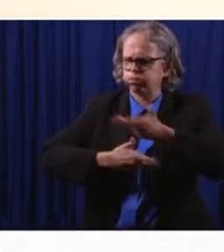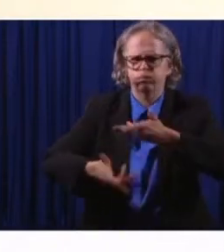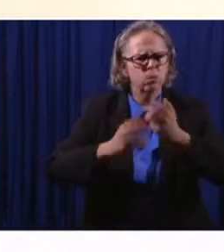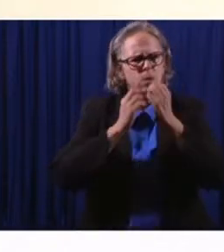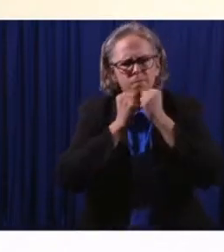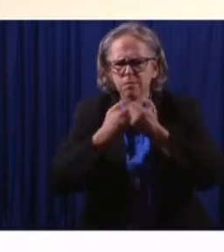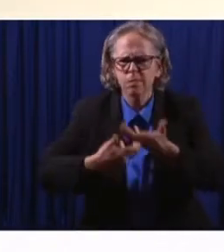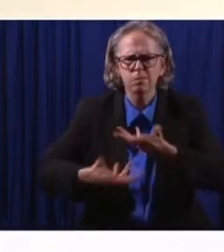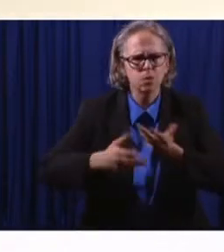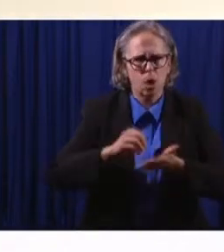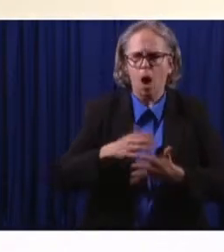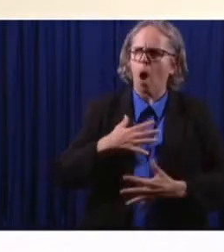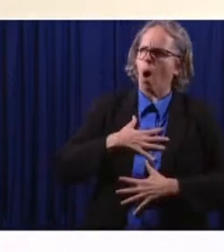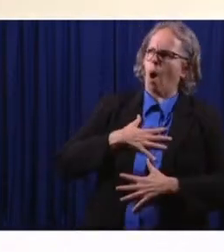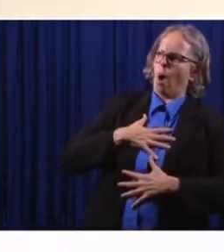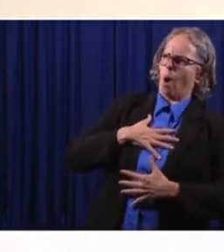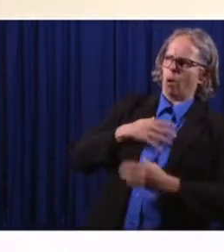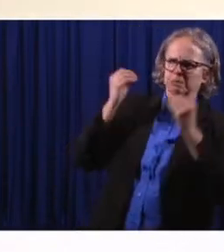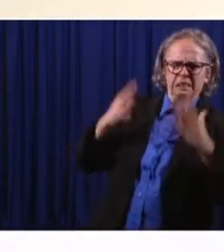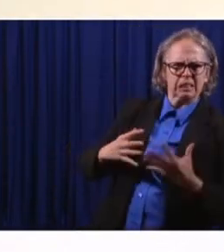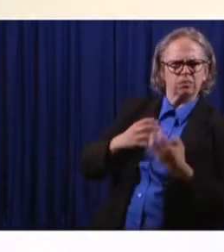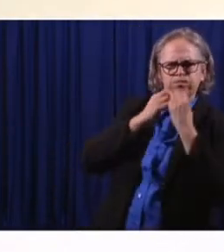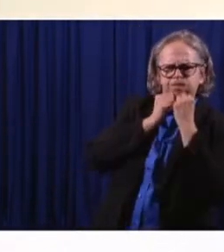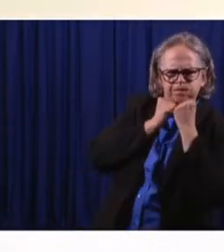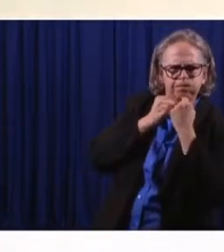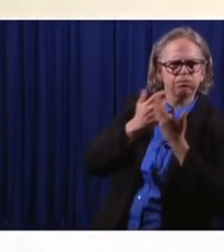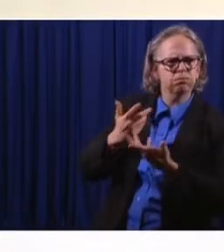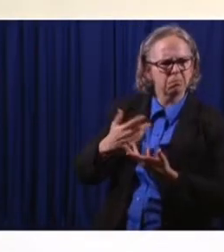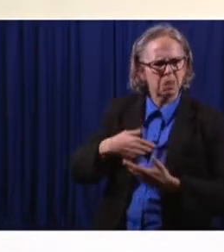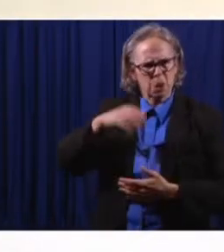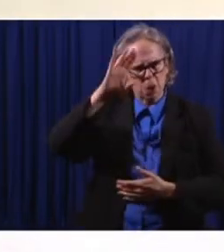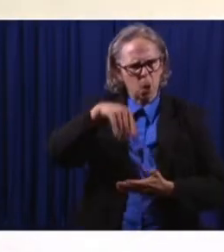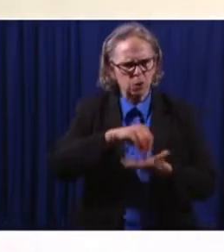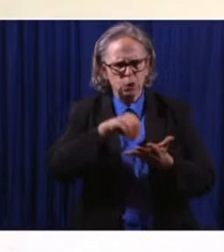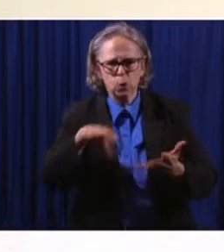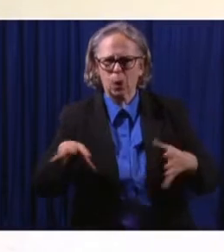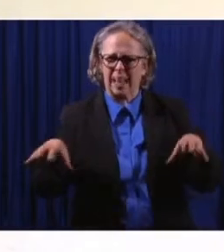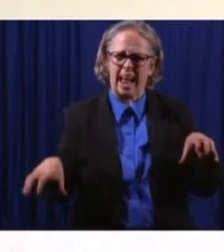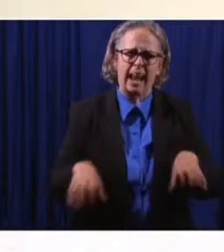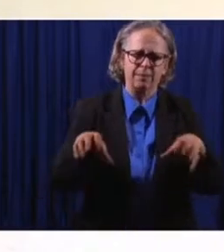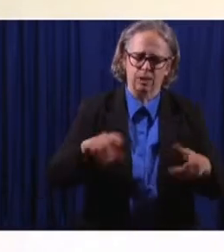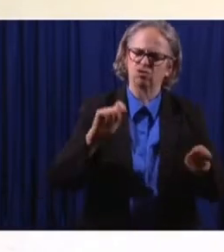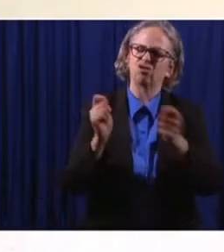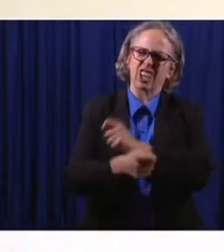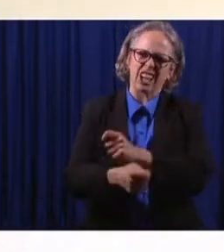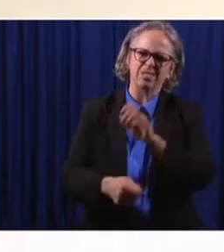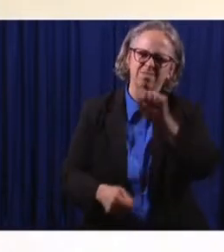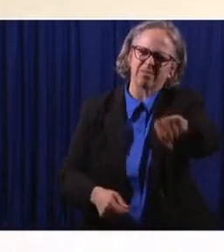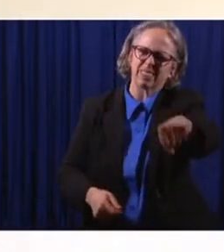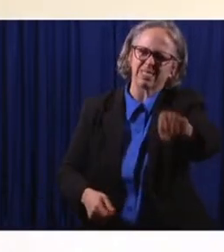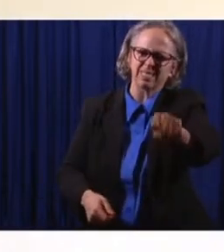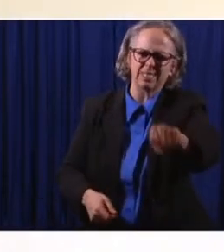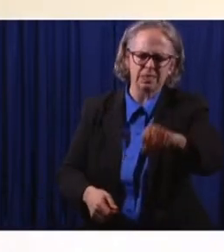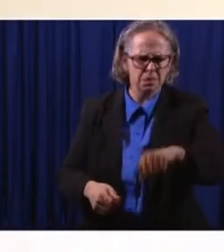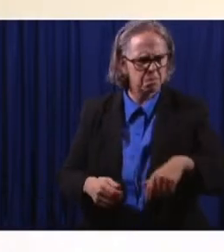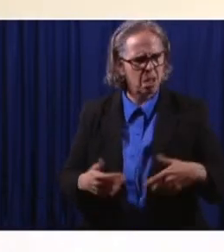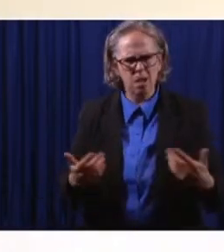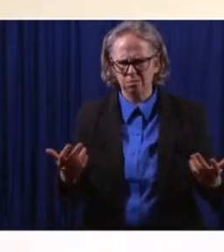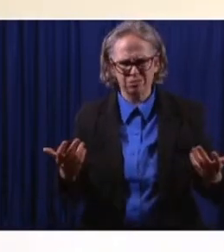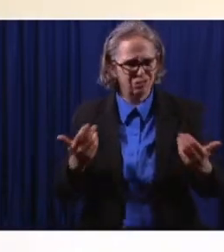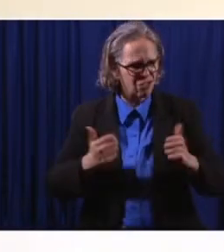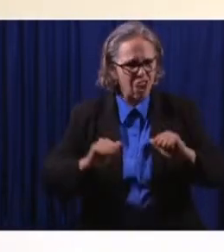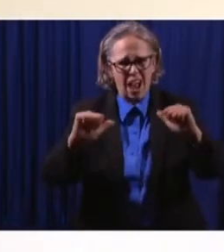been a little bit of a change within like student activities and student involvement, but we have done everything we possibly